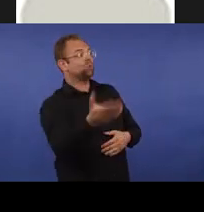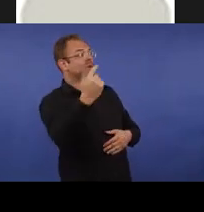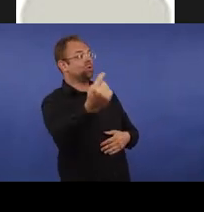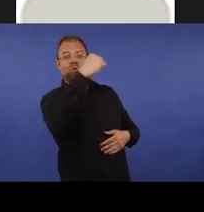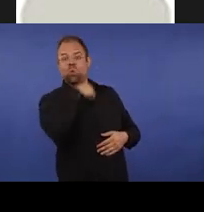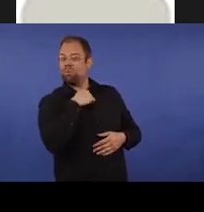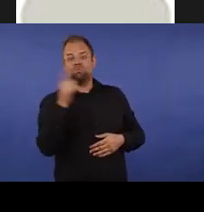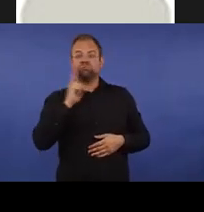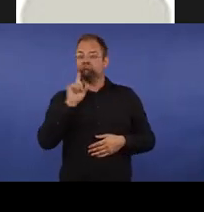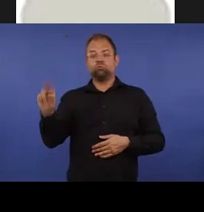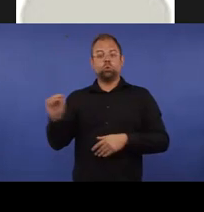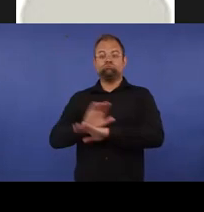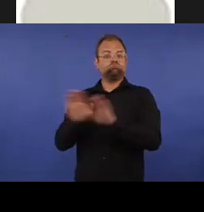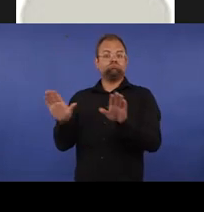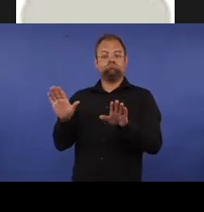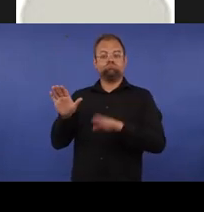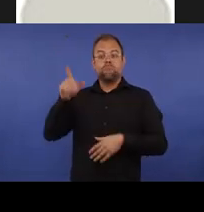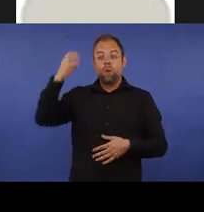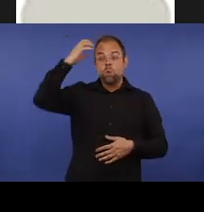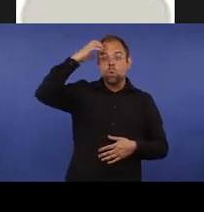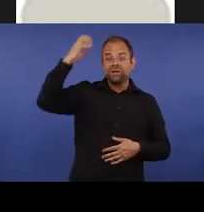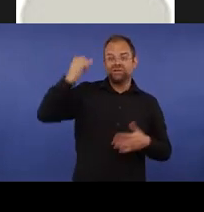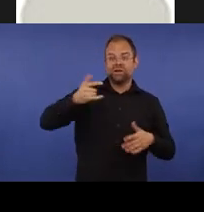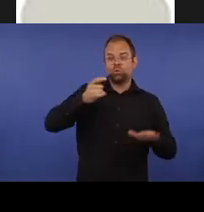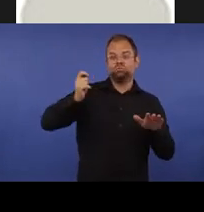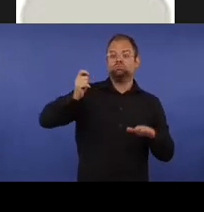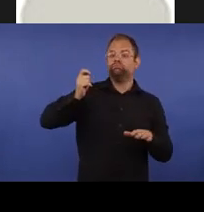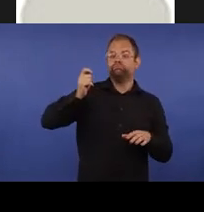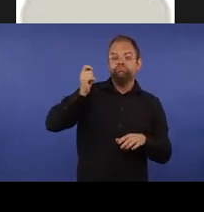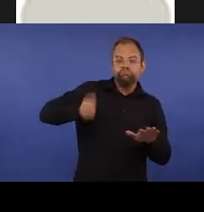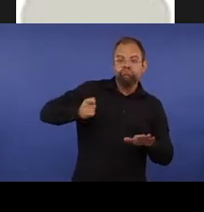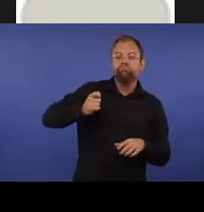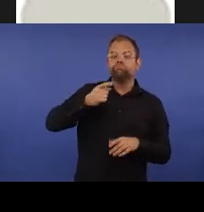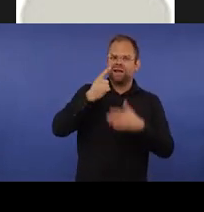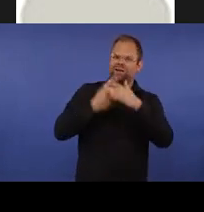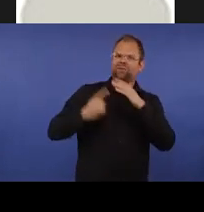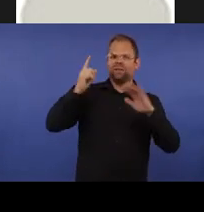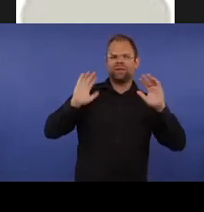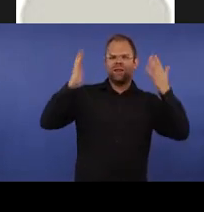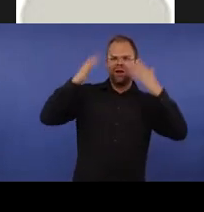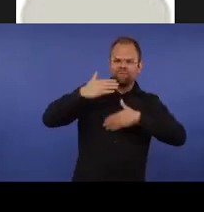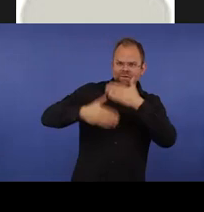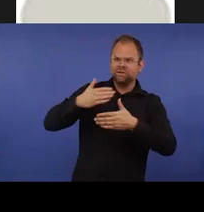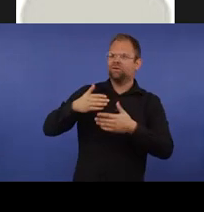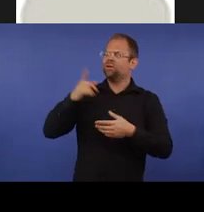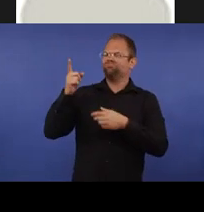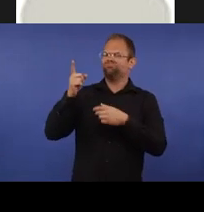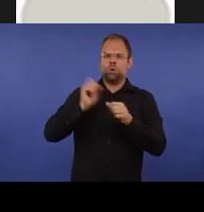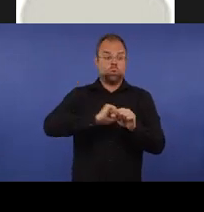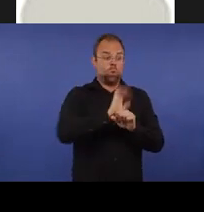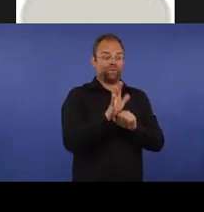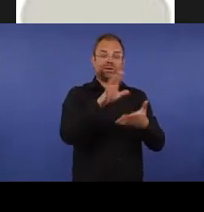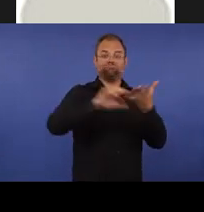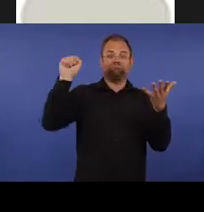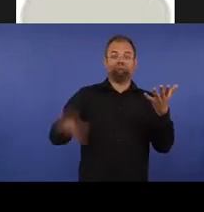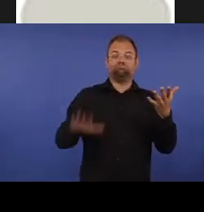the digital competence, where you're separating those who have and those who have not. Those who have good